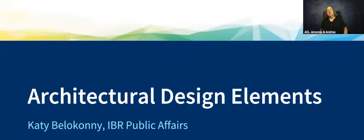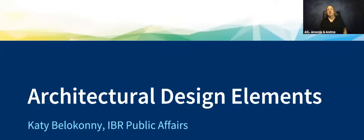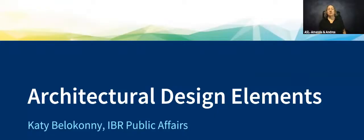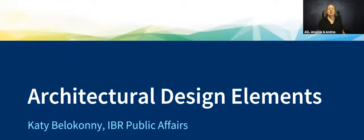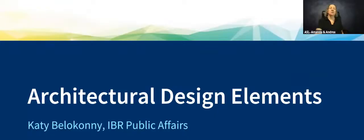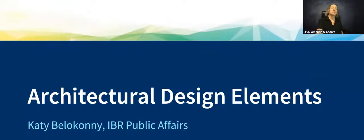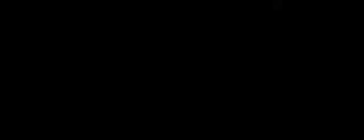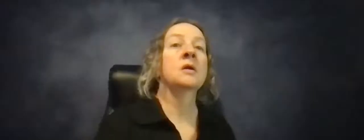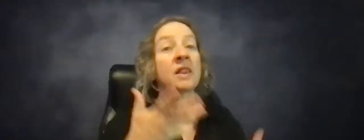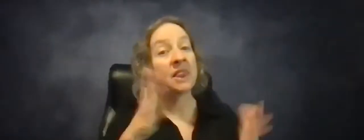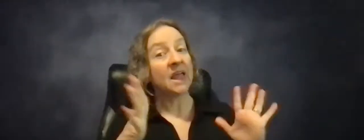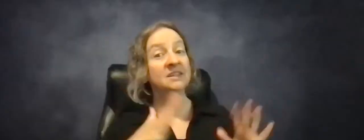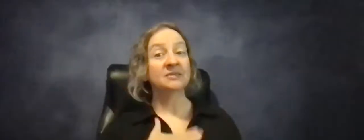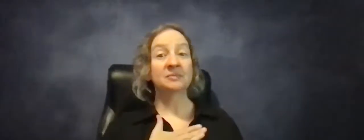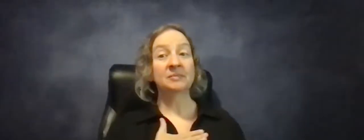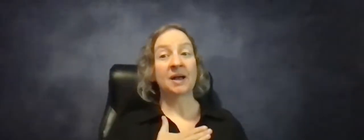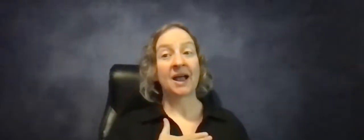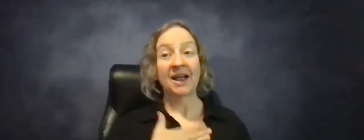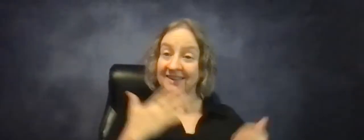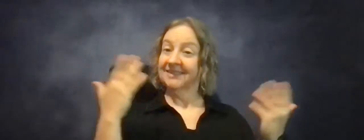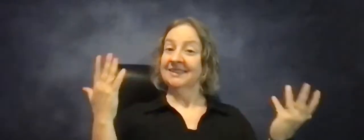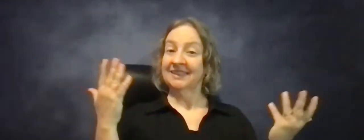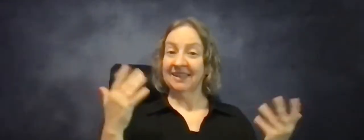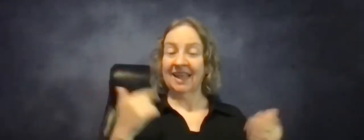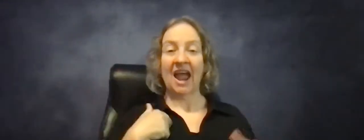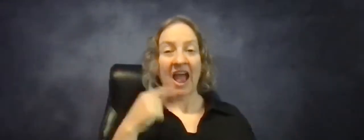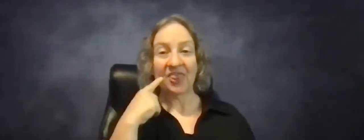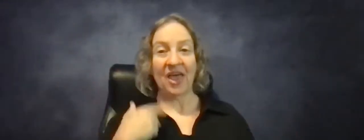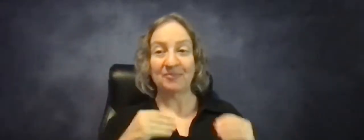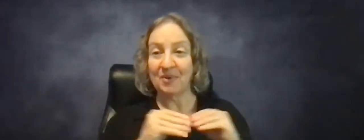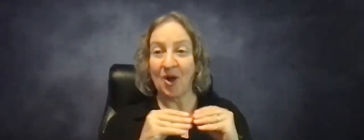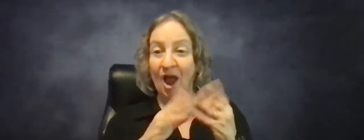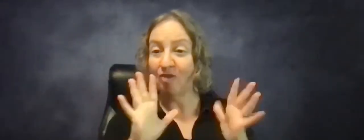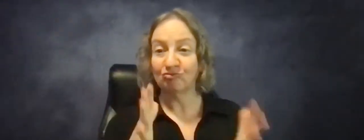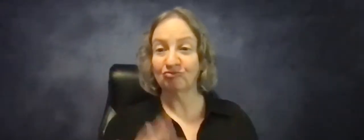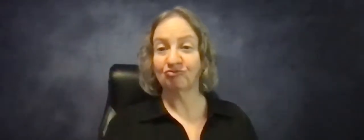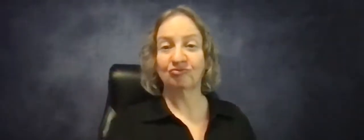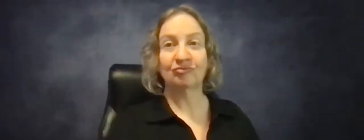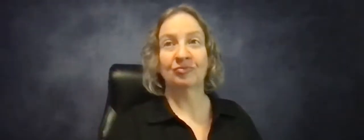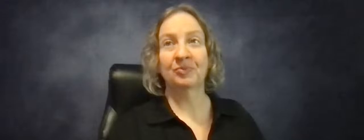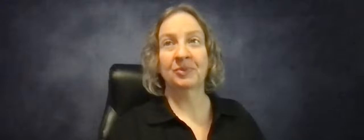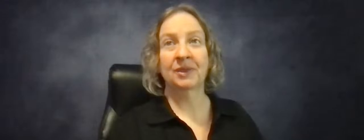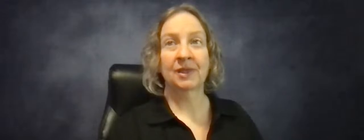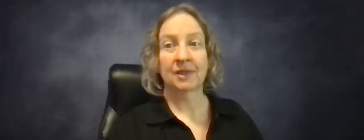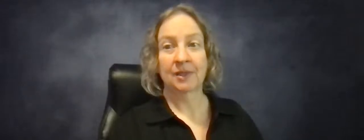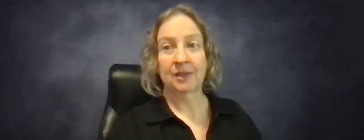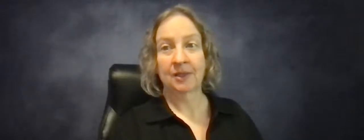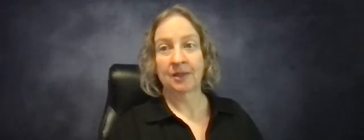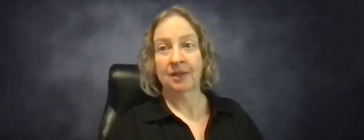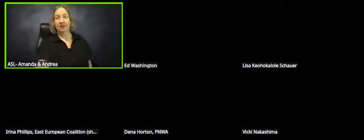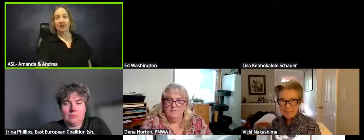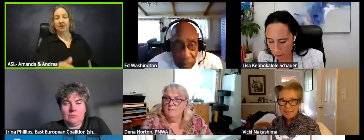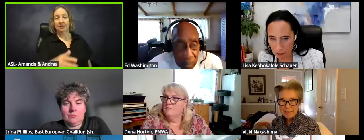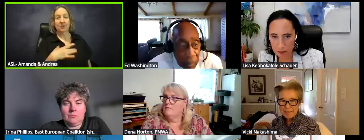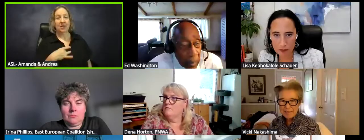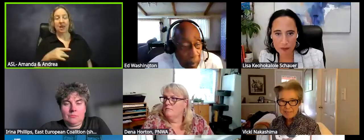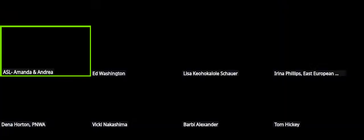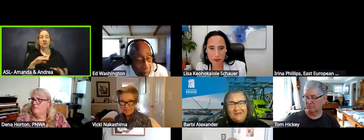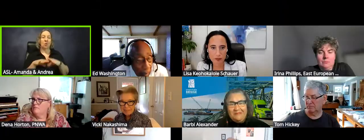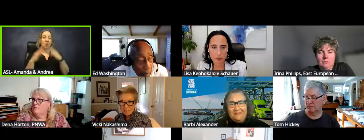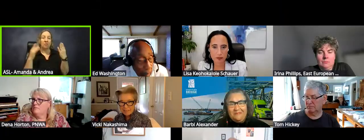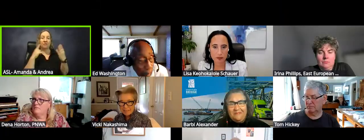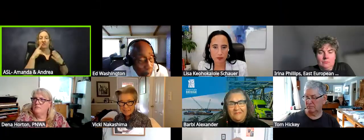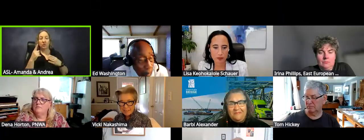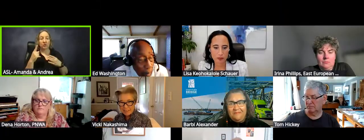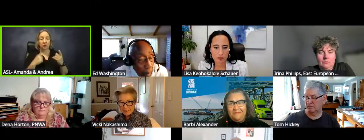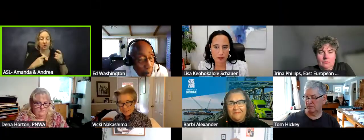and that's it for me. See, look, I thought I had more. And so I'd love to open it up for questions.